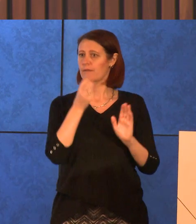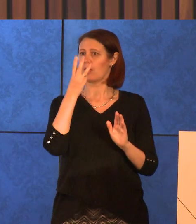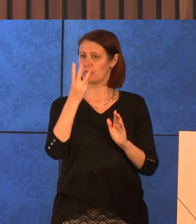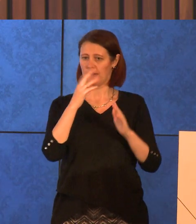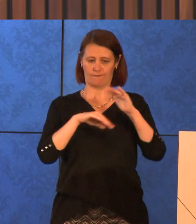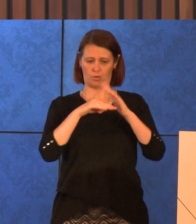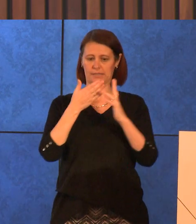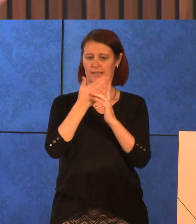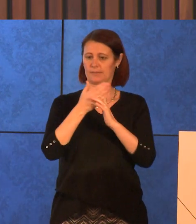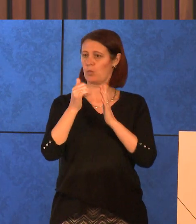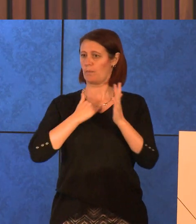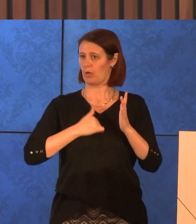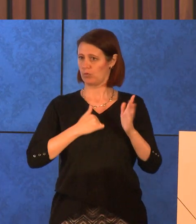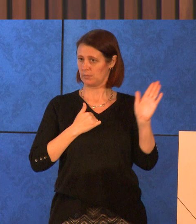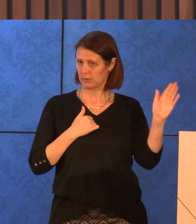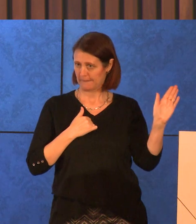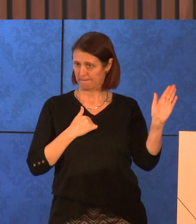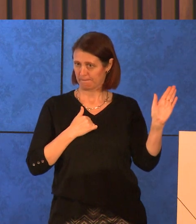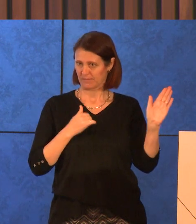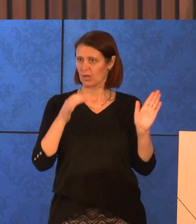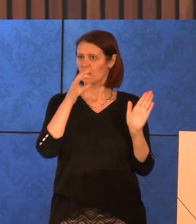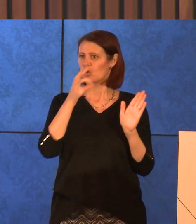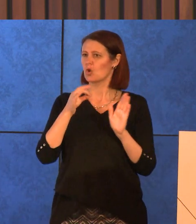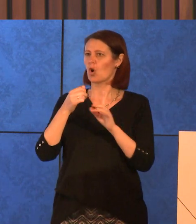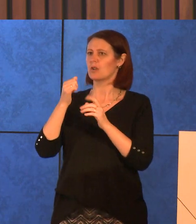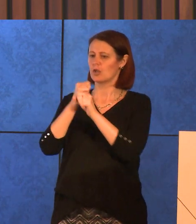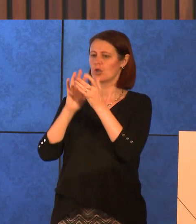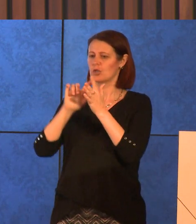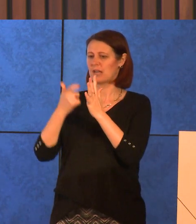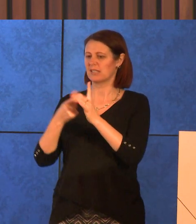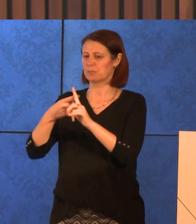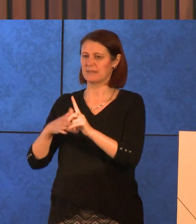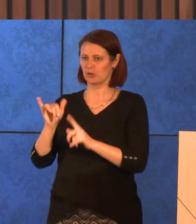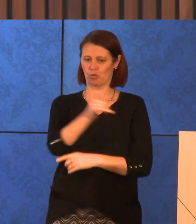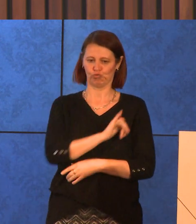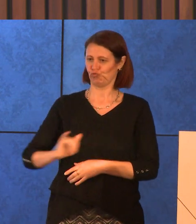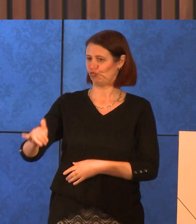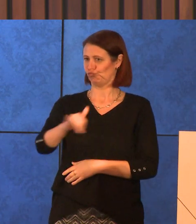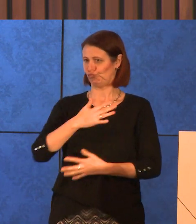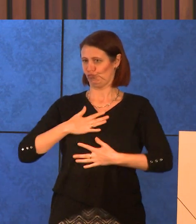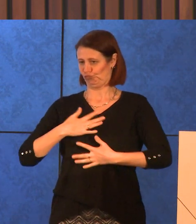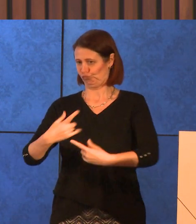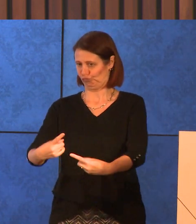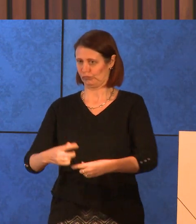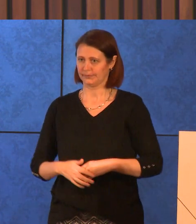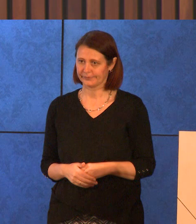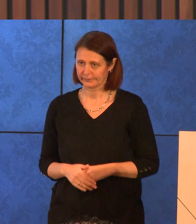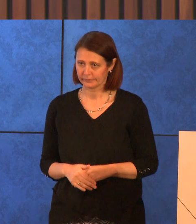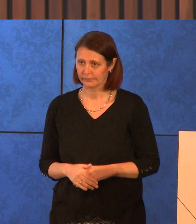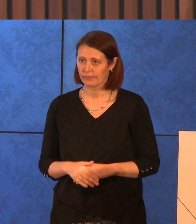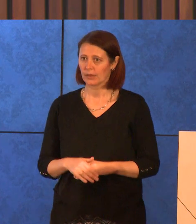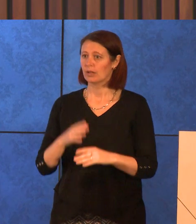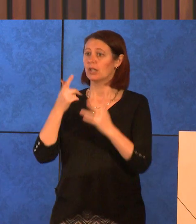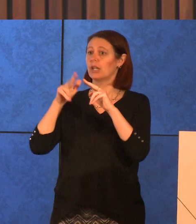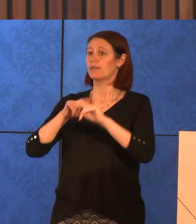accessible bathrooms. They're not gender specific, so you can help yourself to either any 3 of those. In